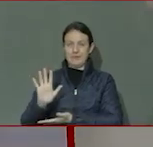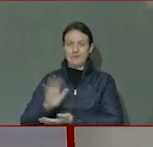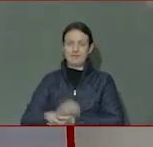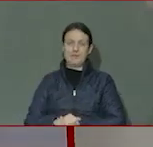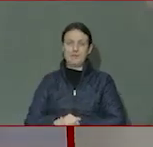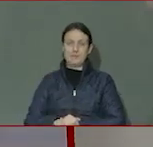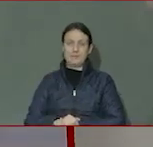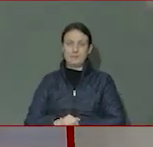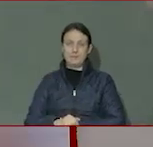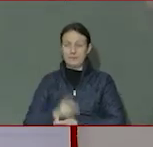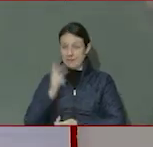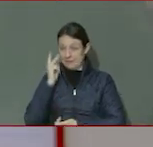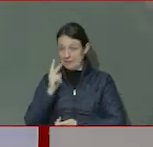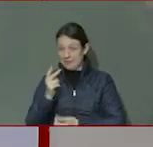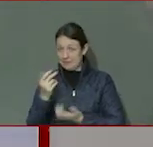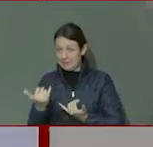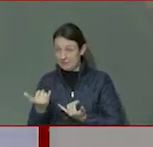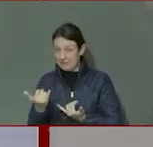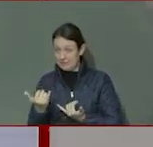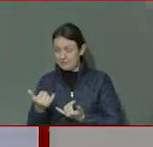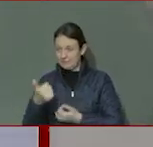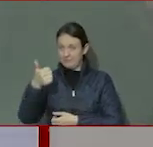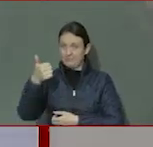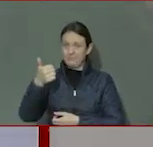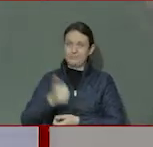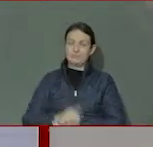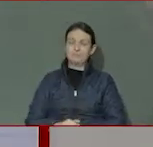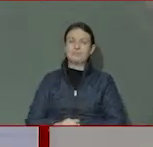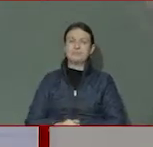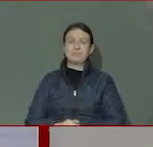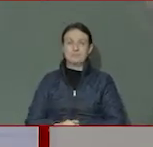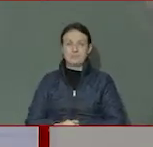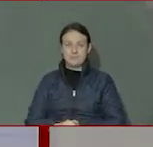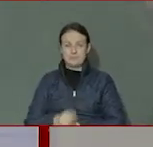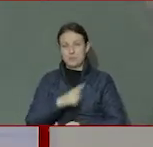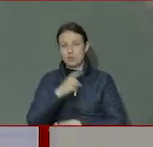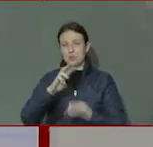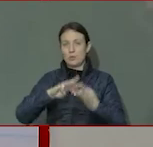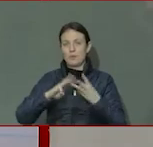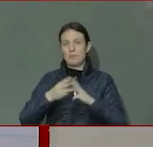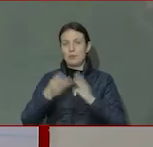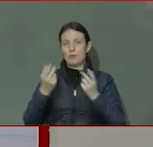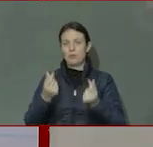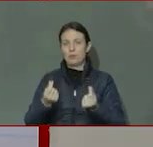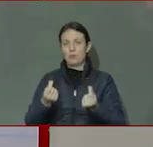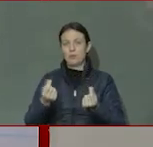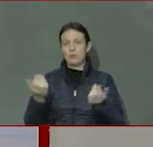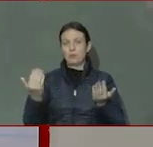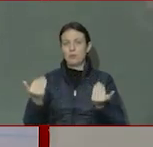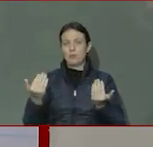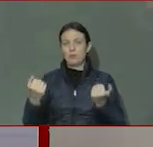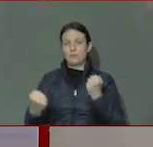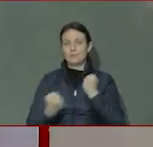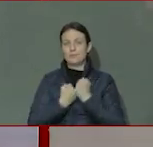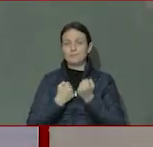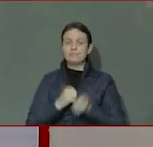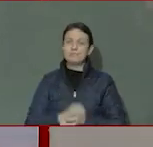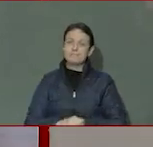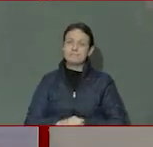Does it look like a 5 now? Okay. You do the math for us so long. Let's see what you